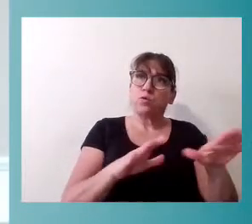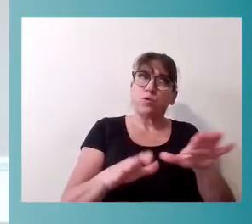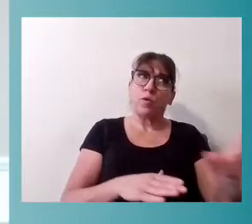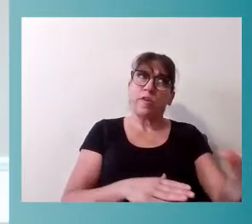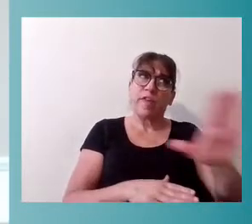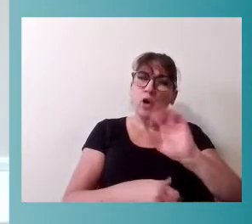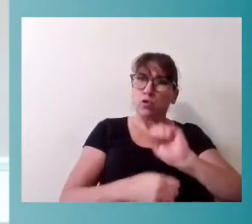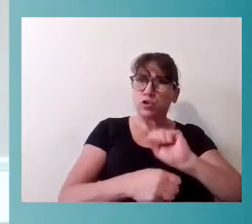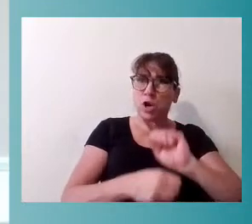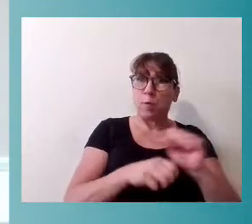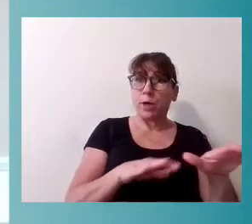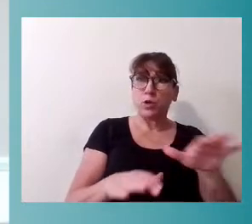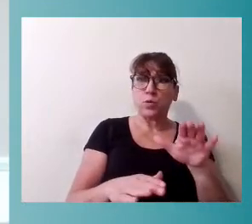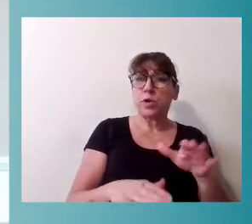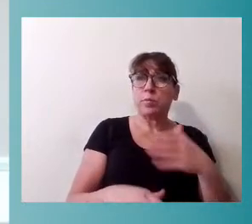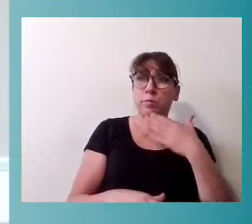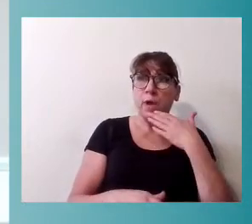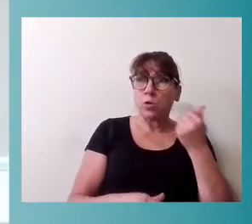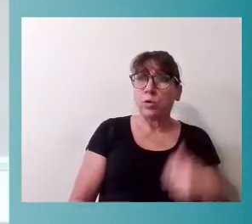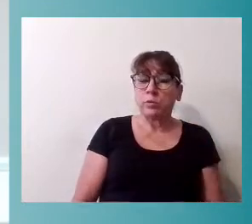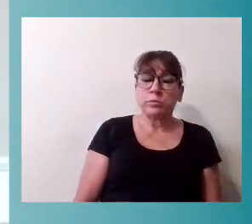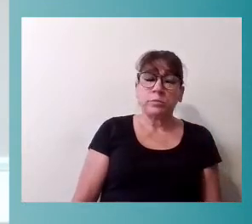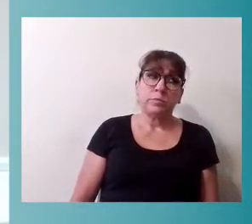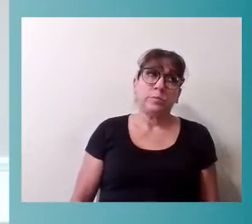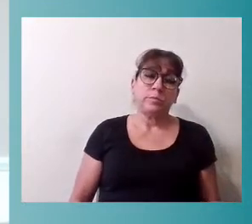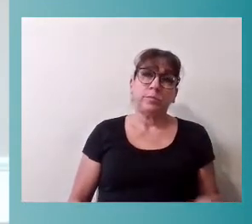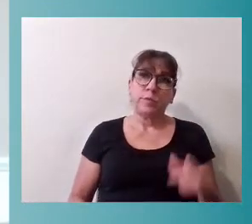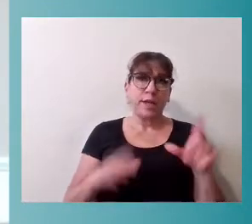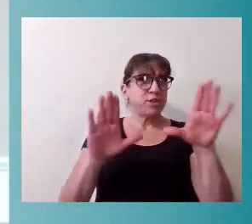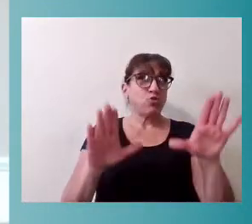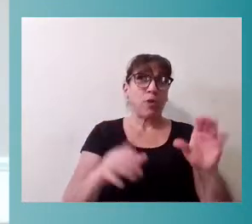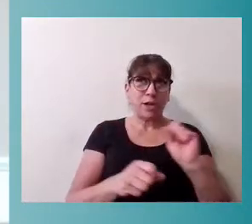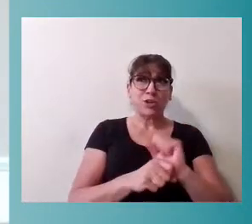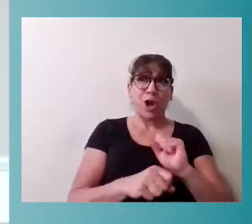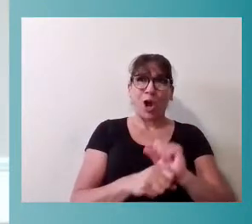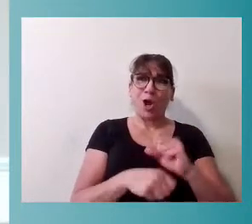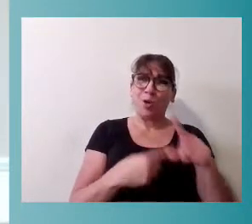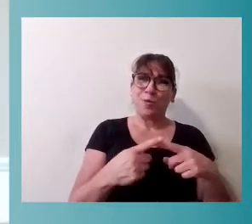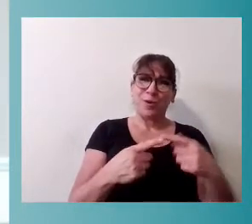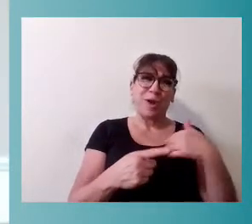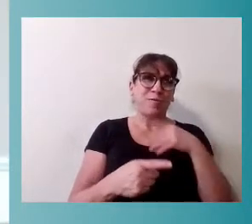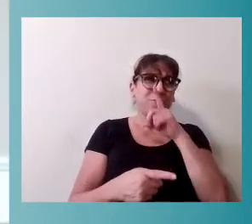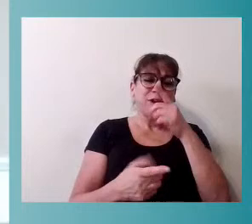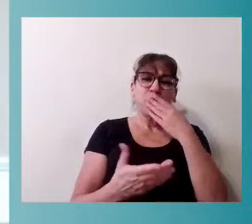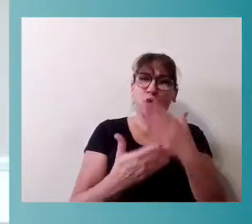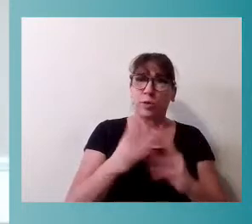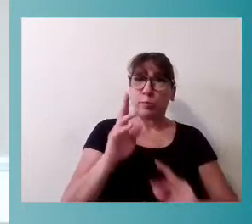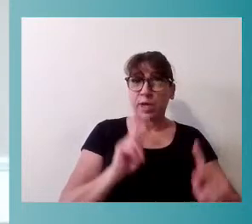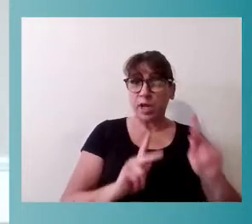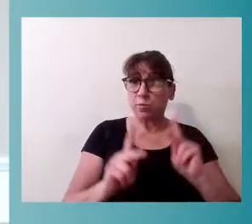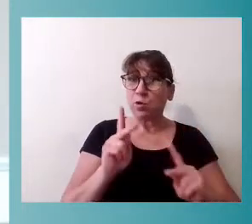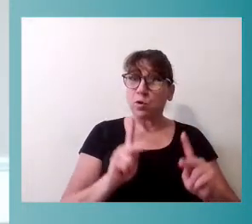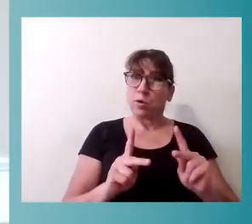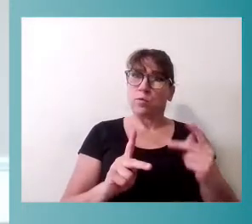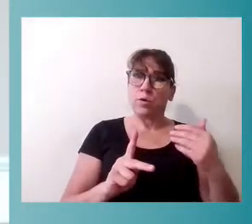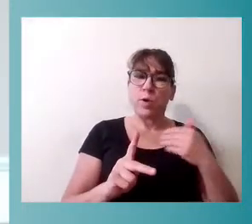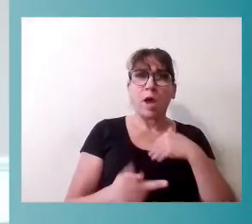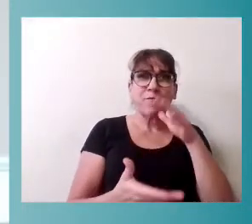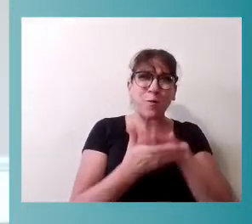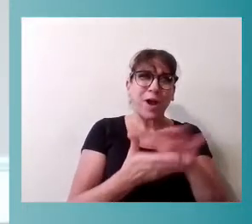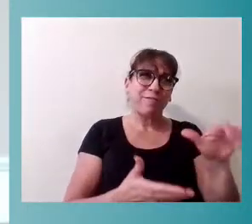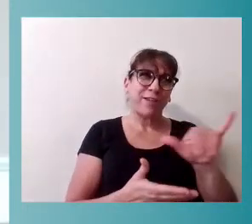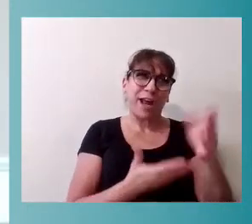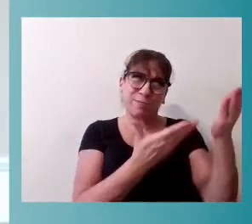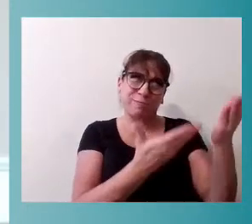job and to do it better. And it's a great job when you have really good people, when you have a wife like